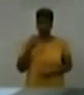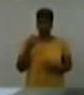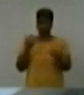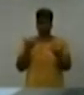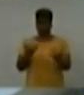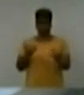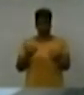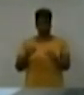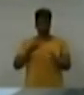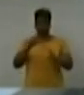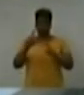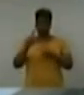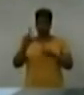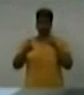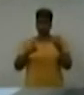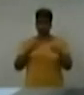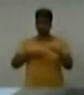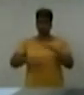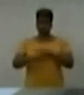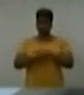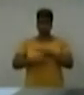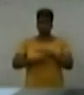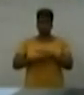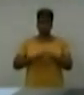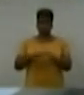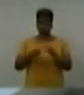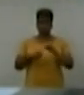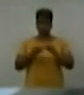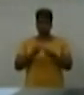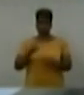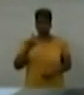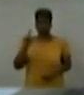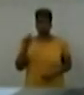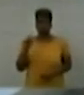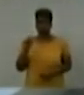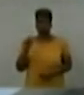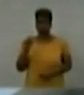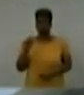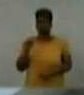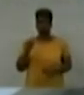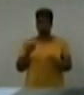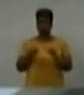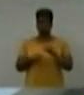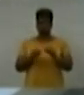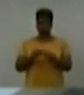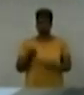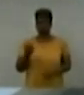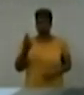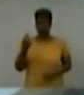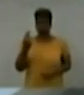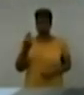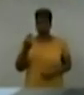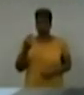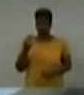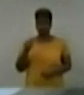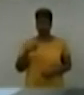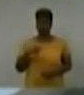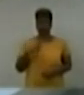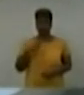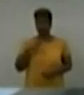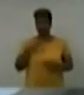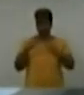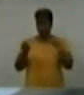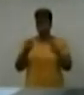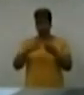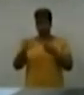development programs for principals, deputy principals and administrators. Perspective teachers will also